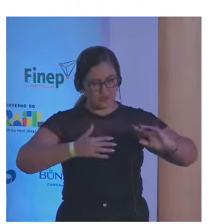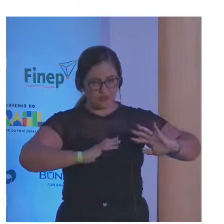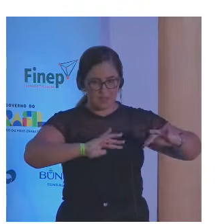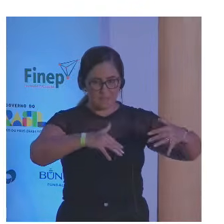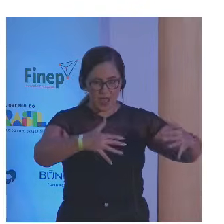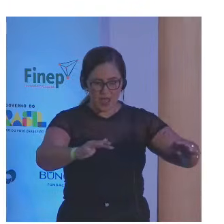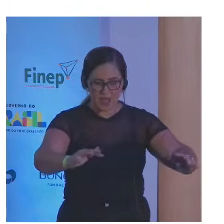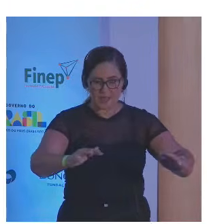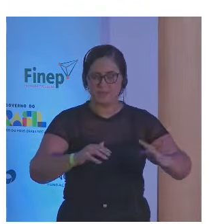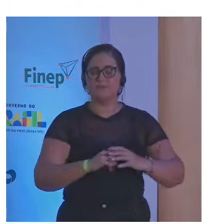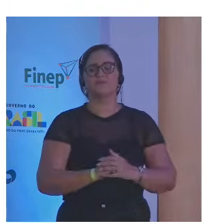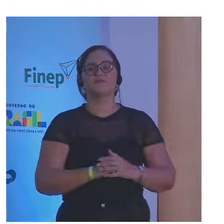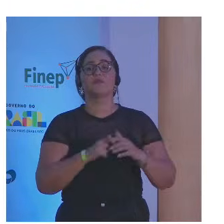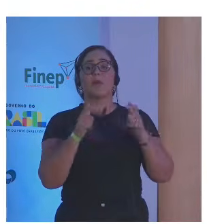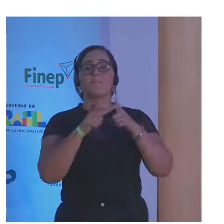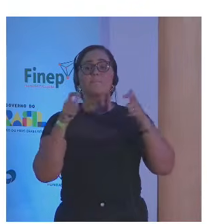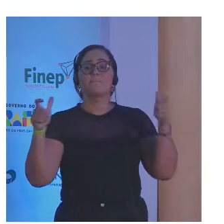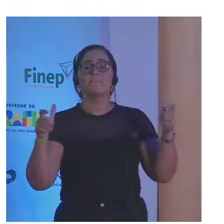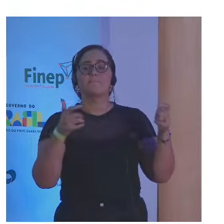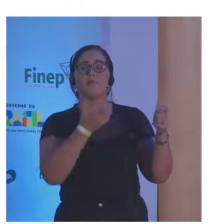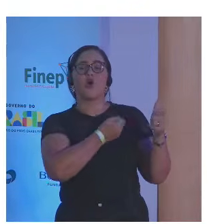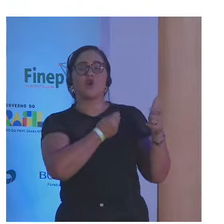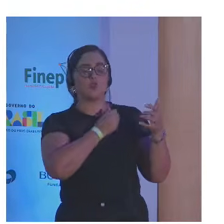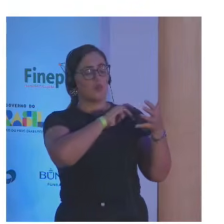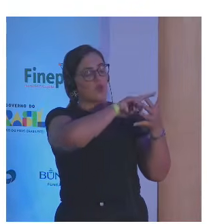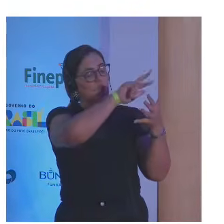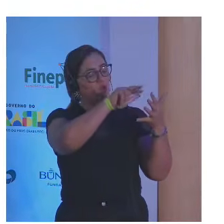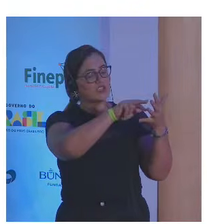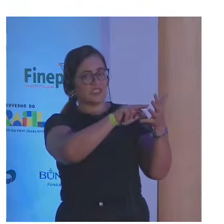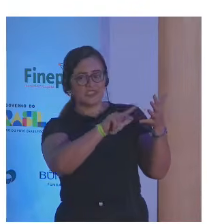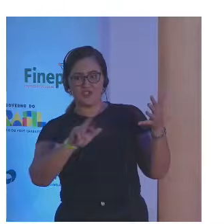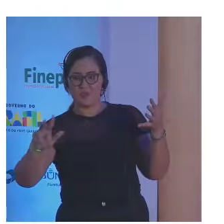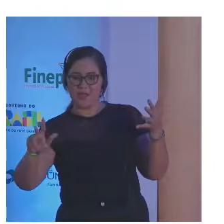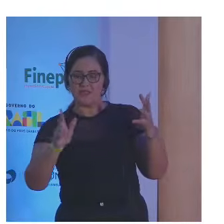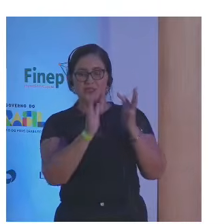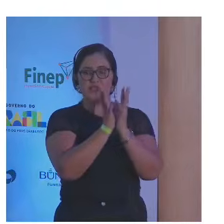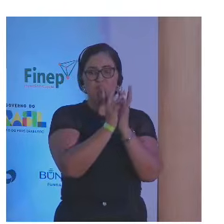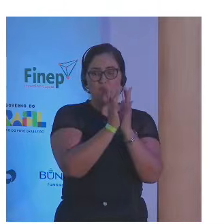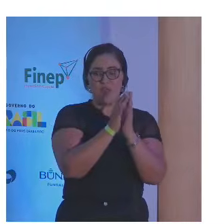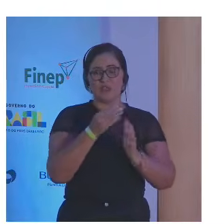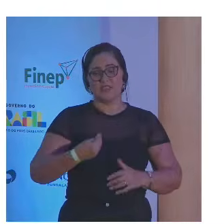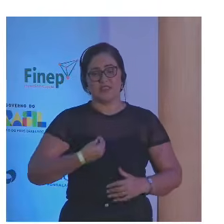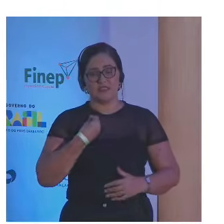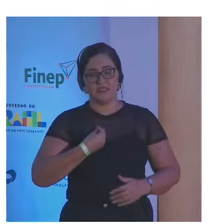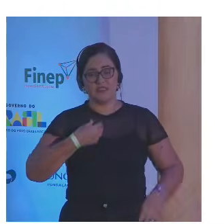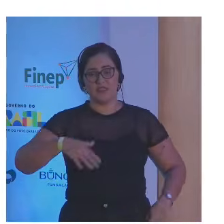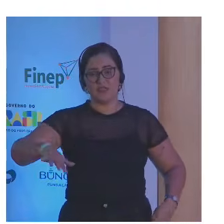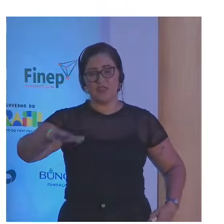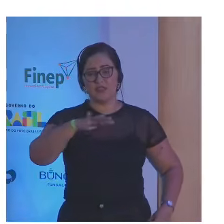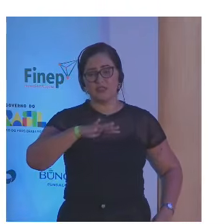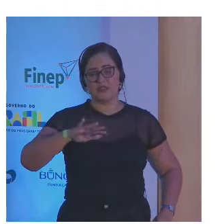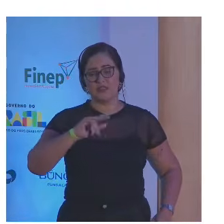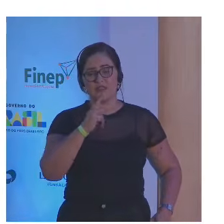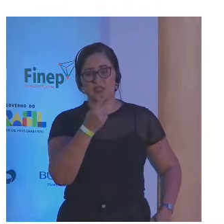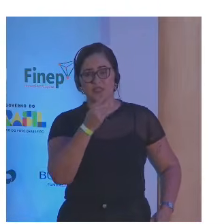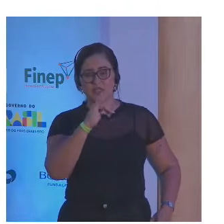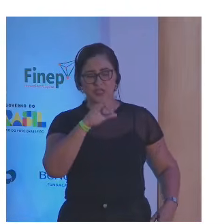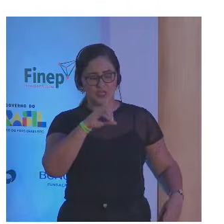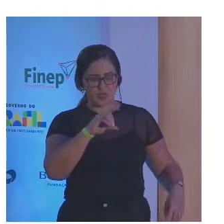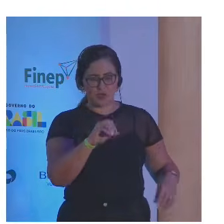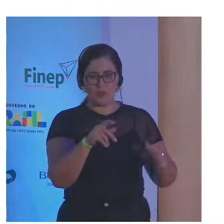number of species and corals exist in the Indo-Pacific region, specifically